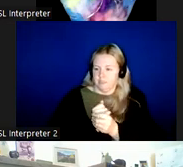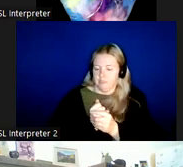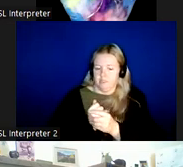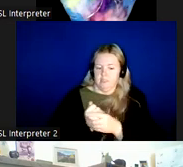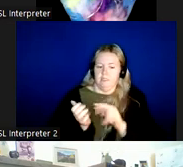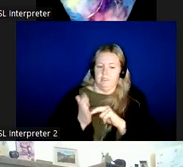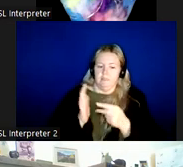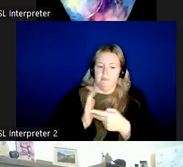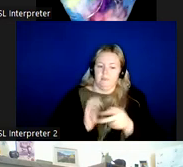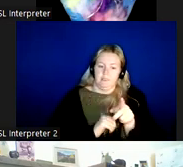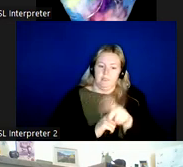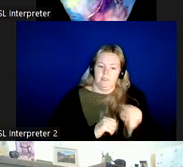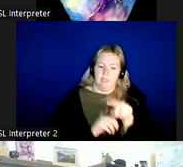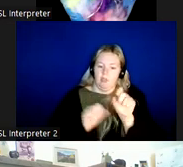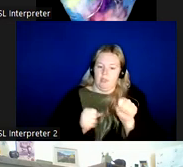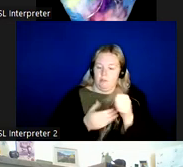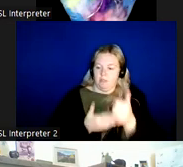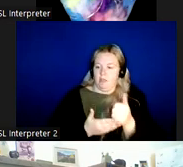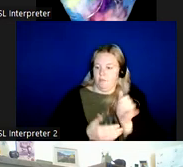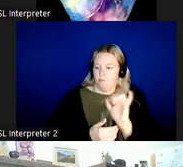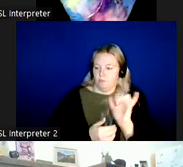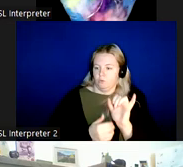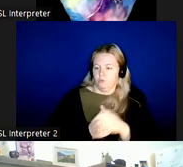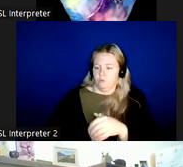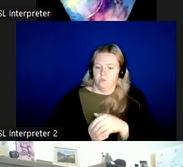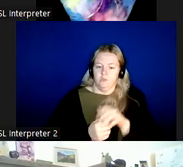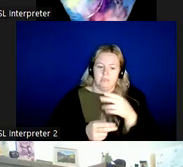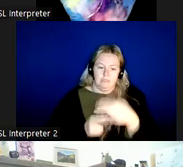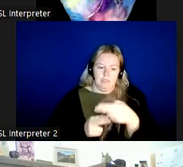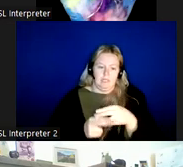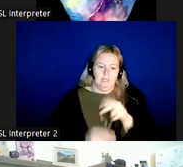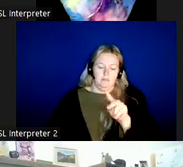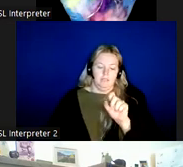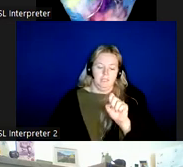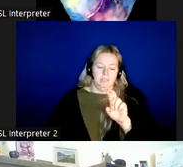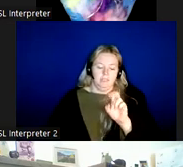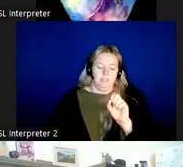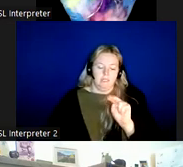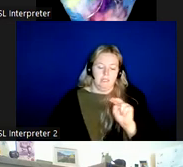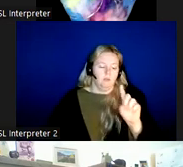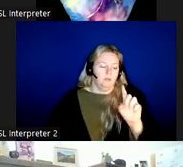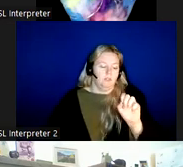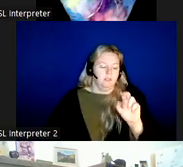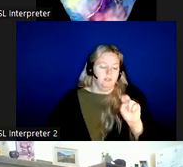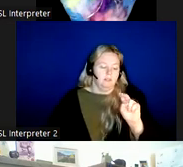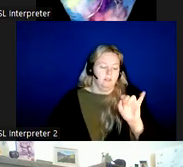to help you as well. Karen Dennison is a great contact there.